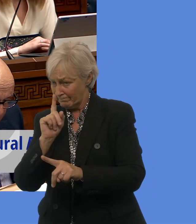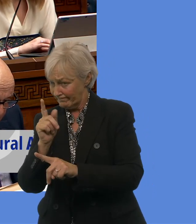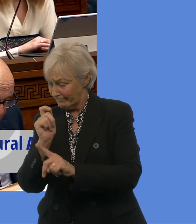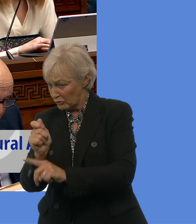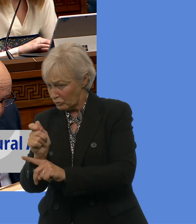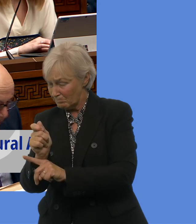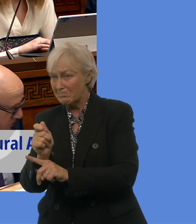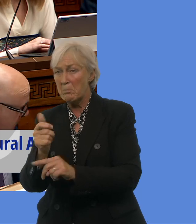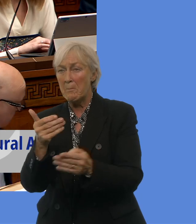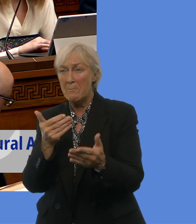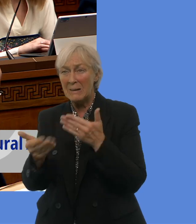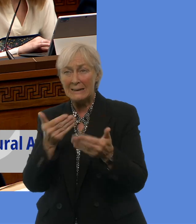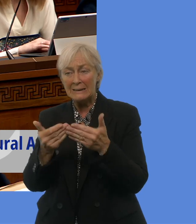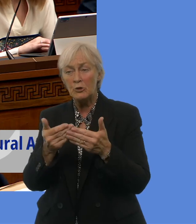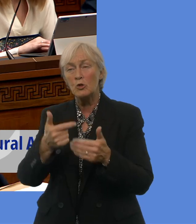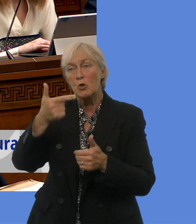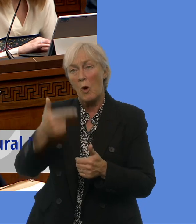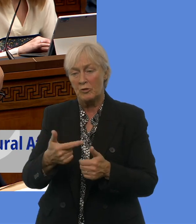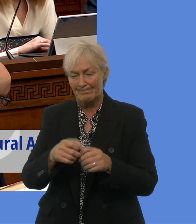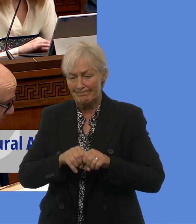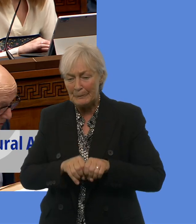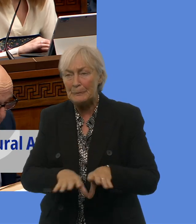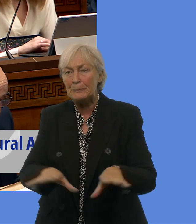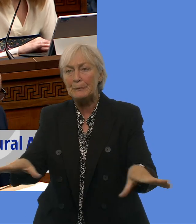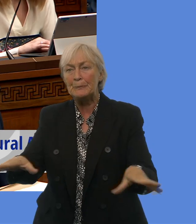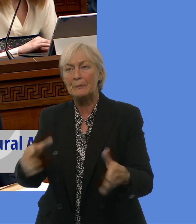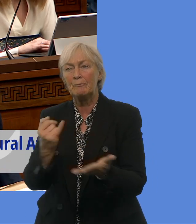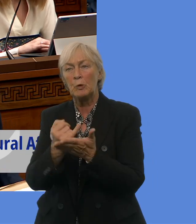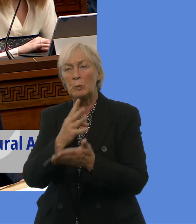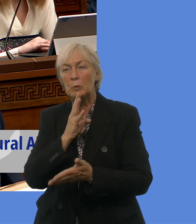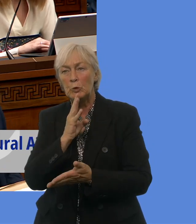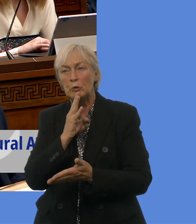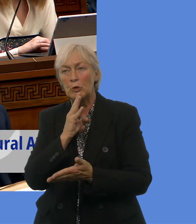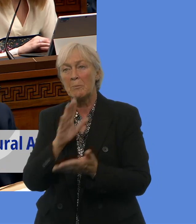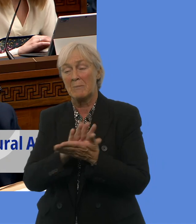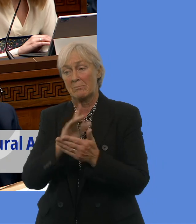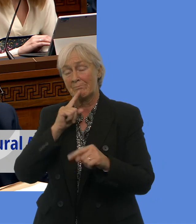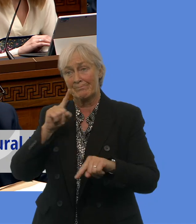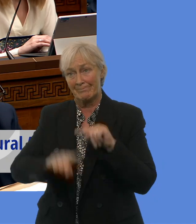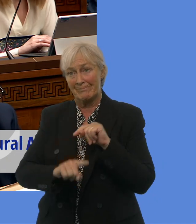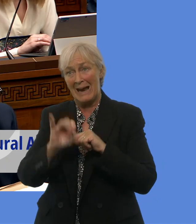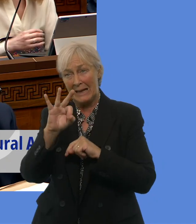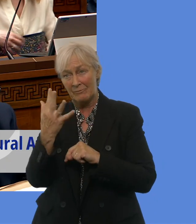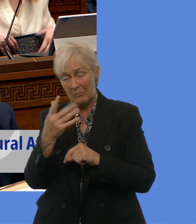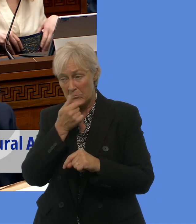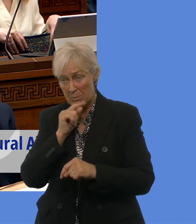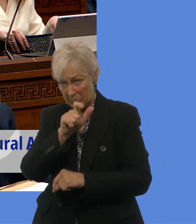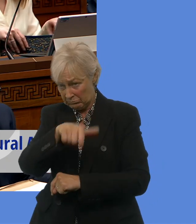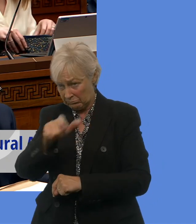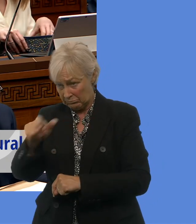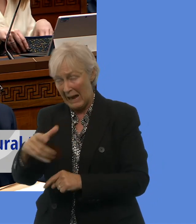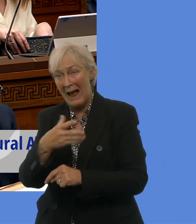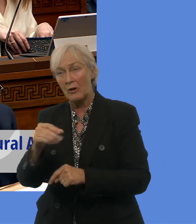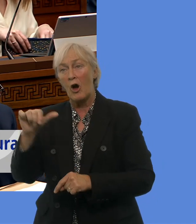with 216 pollution incidents. It has also successfully prosecuted 85 offenders for water quality offences and